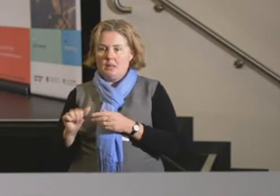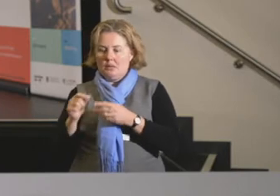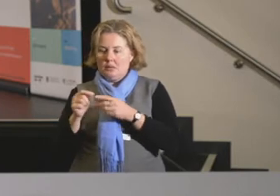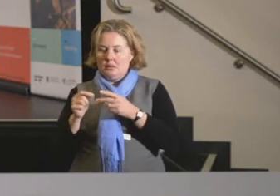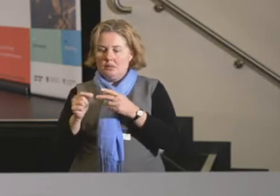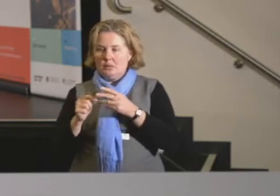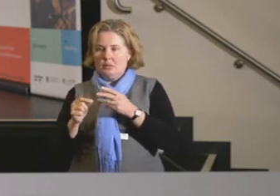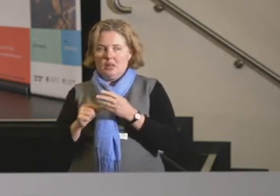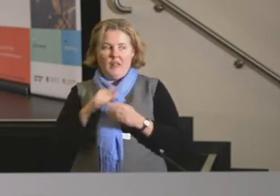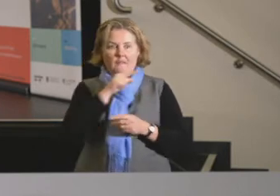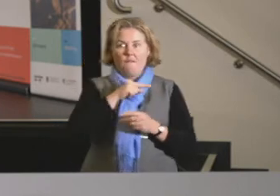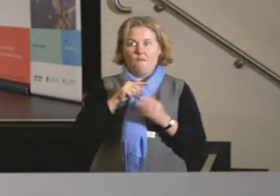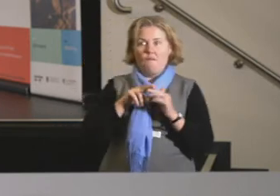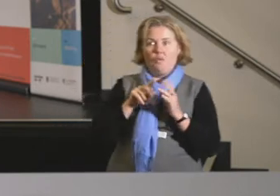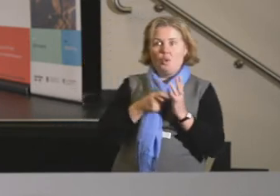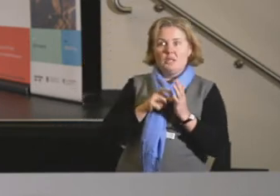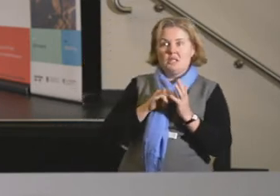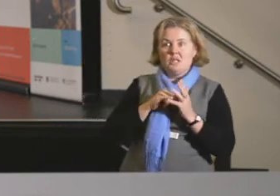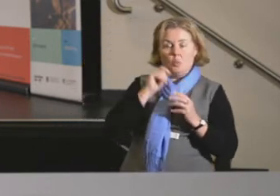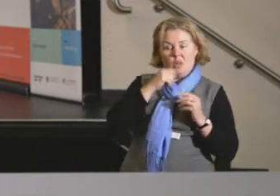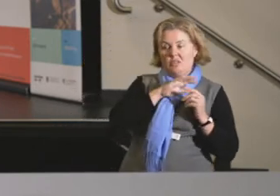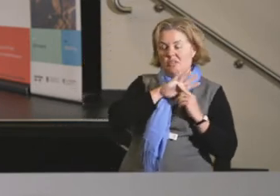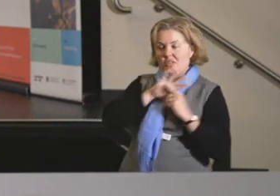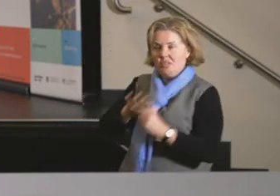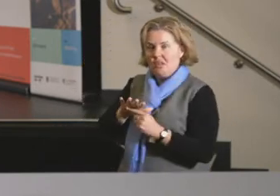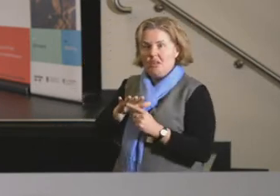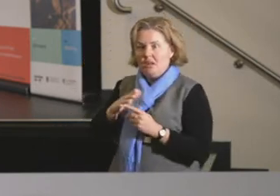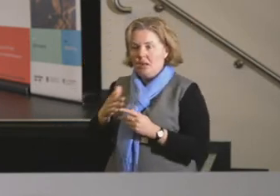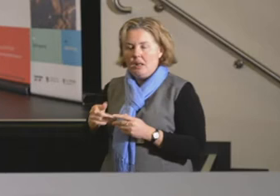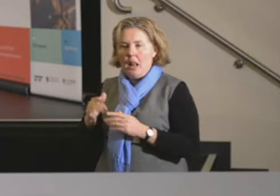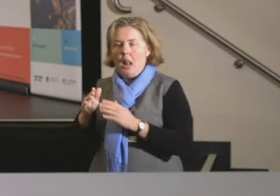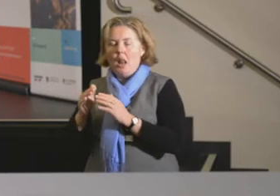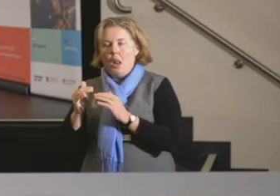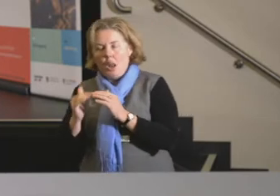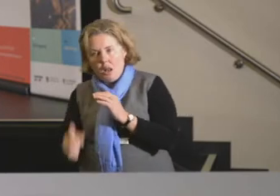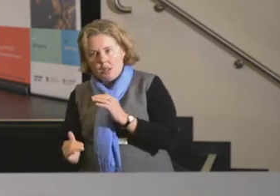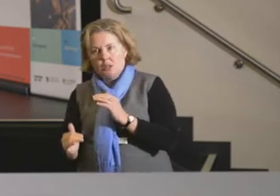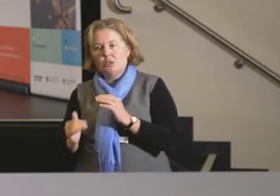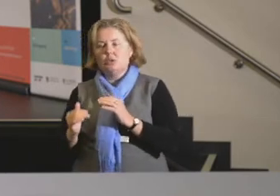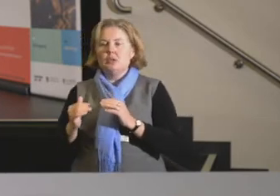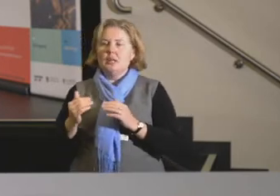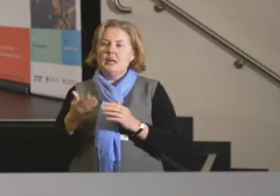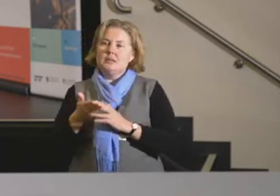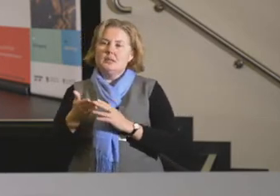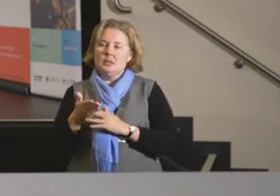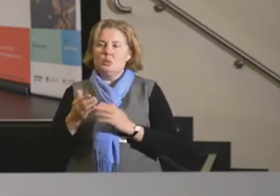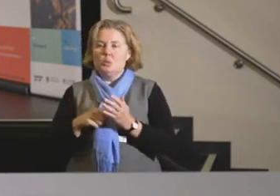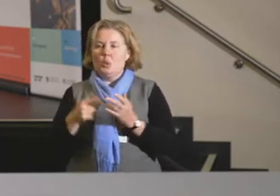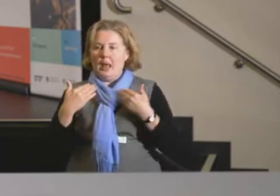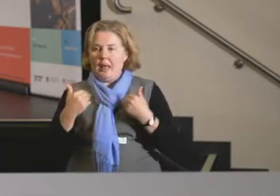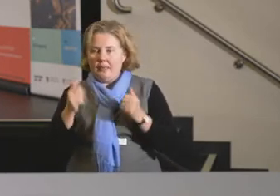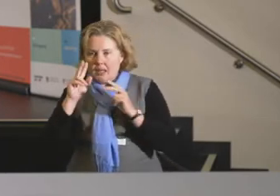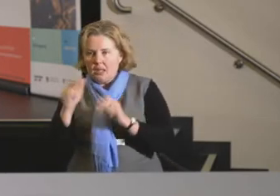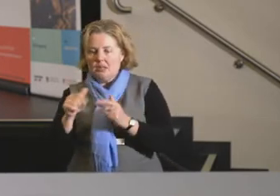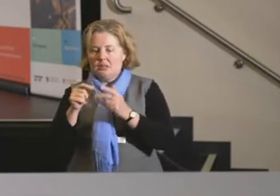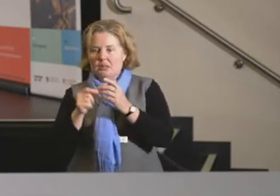attentive to. We need to be responding to that right now. We can't be waiting 10 years down the line for all of our policies and all of our